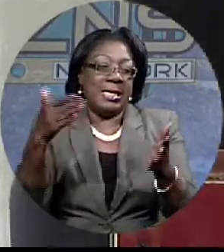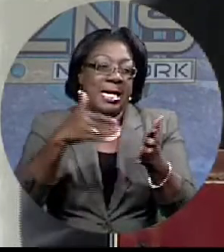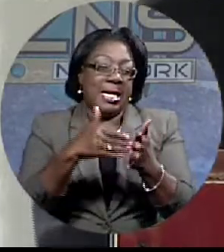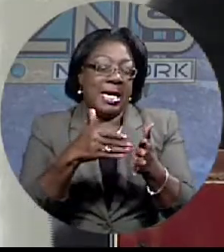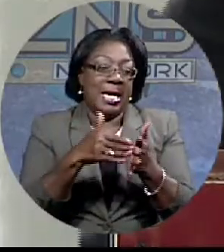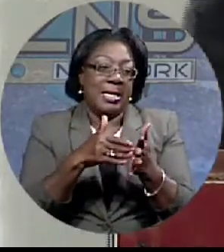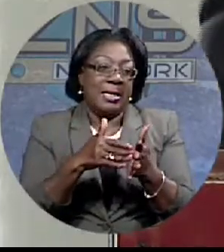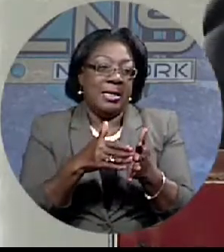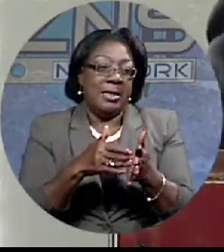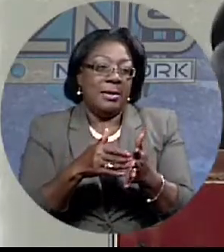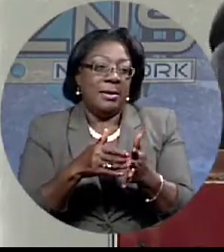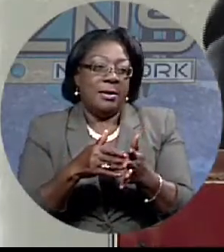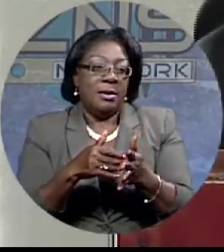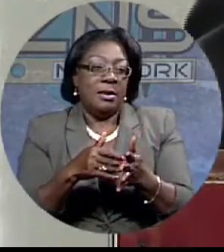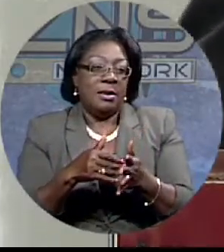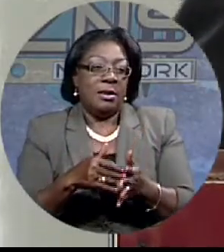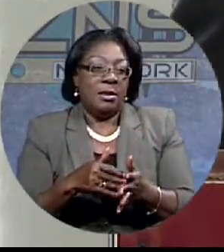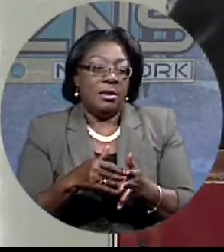is an extraordinary